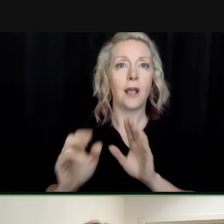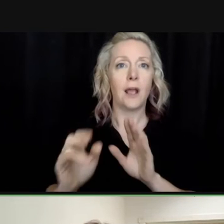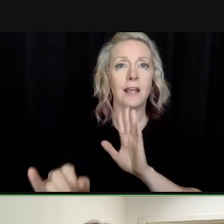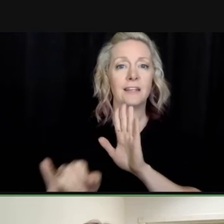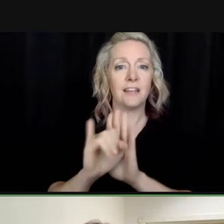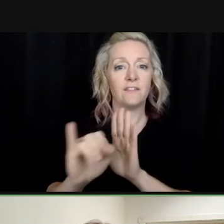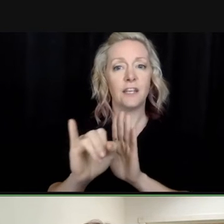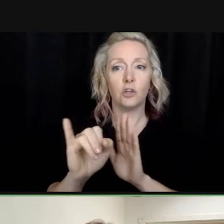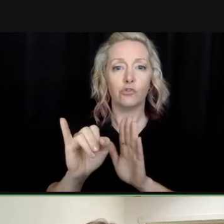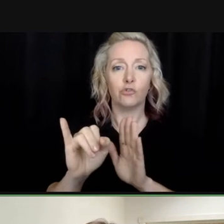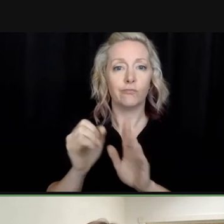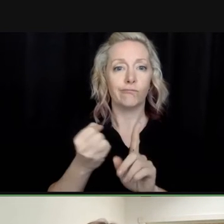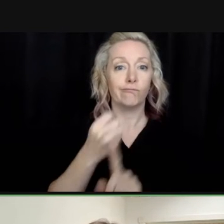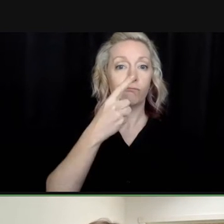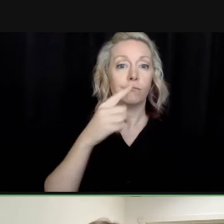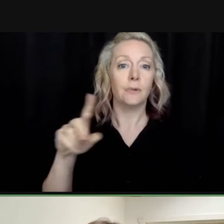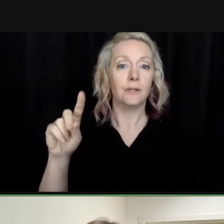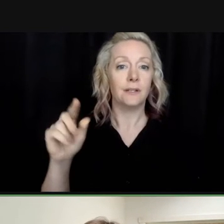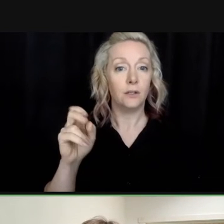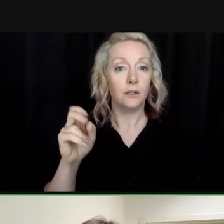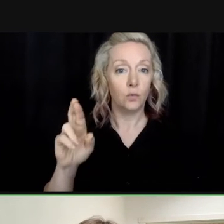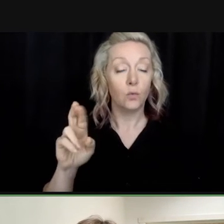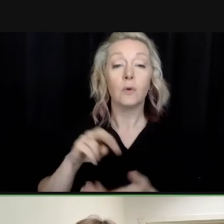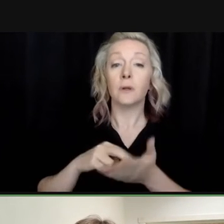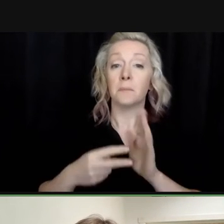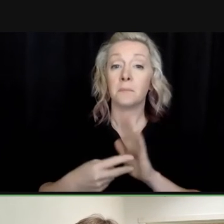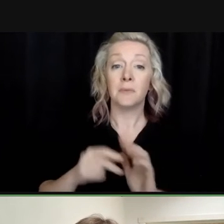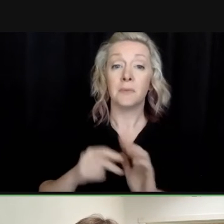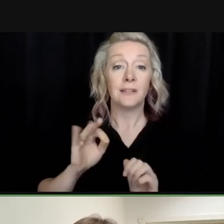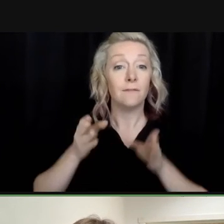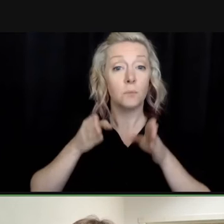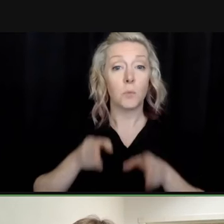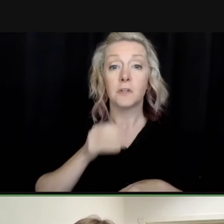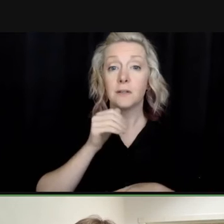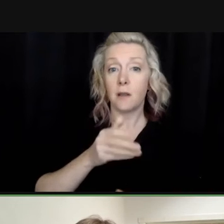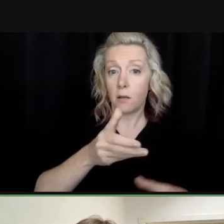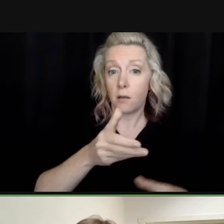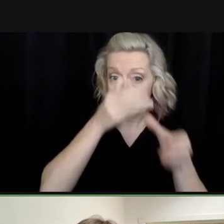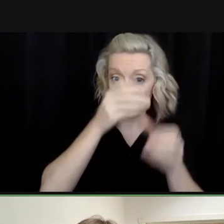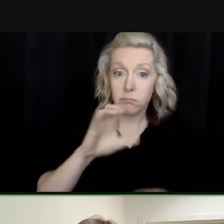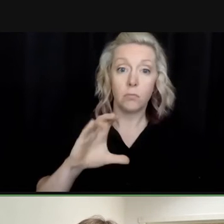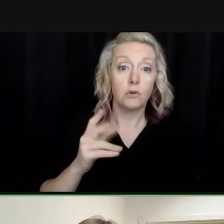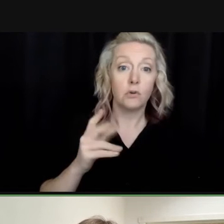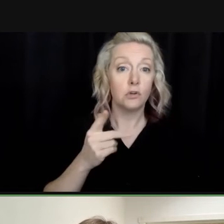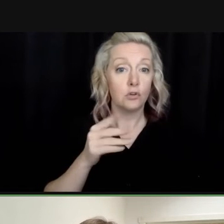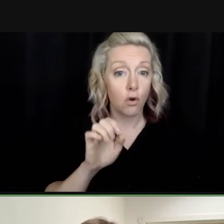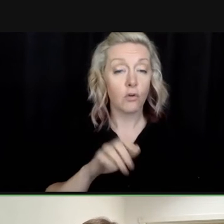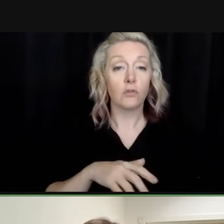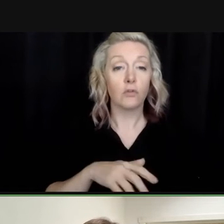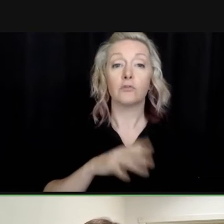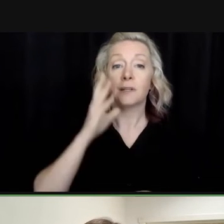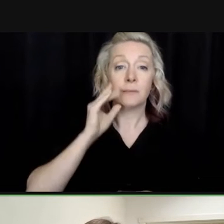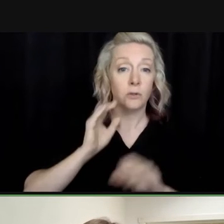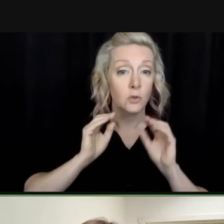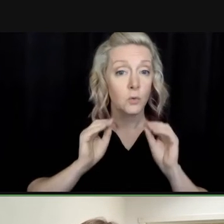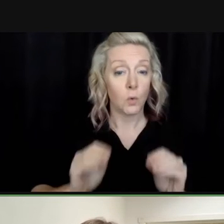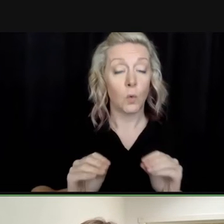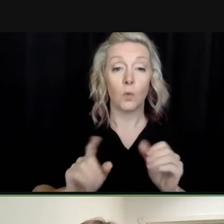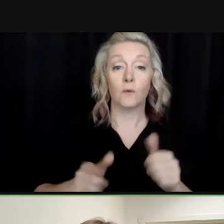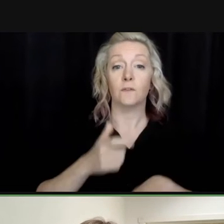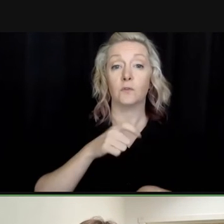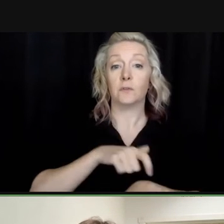how oftentimes people that may not be familiar with charge syndrome or have met anyone with charge syndrome before, when they